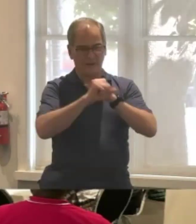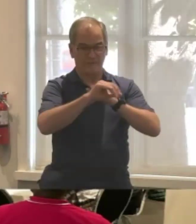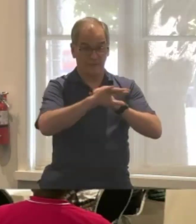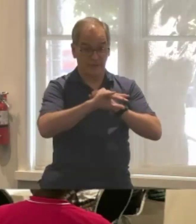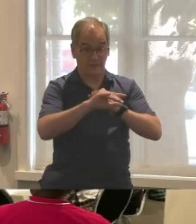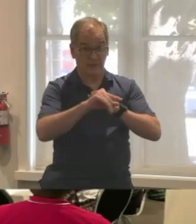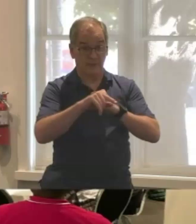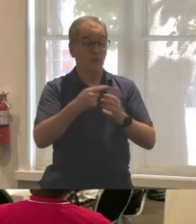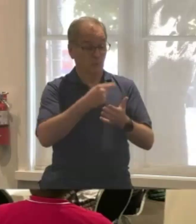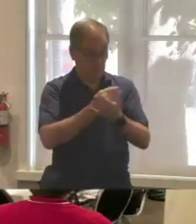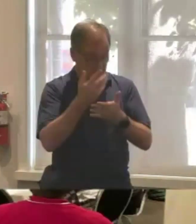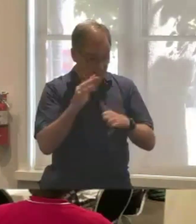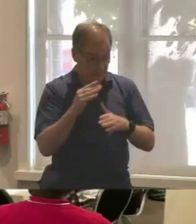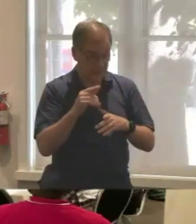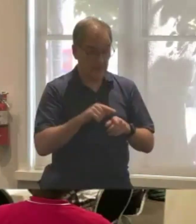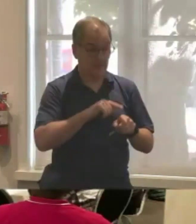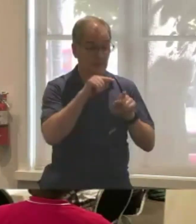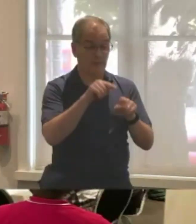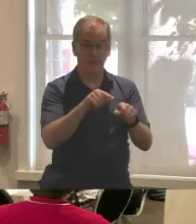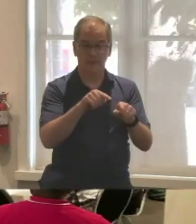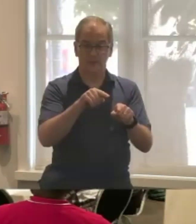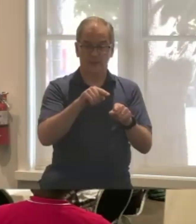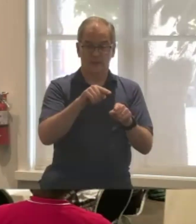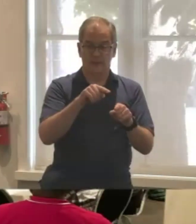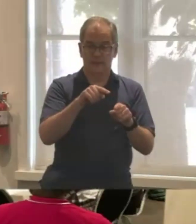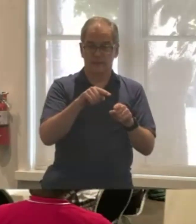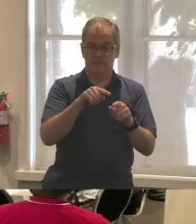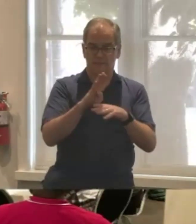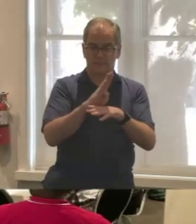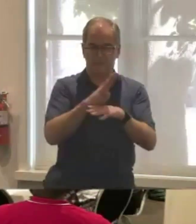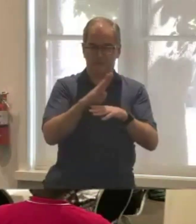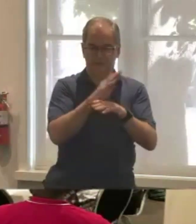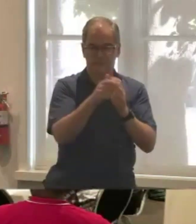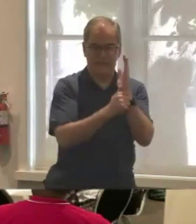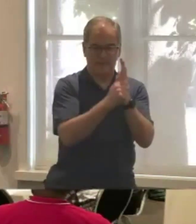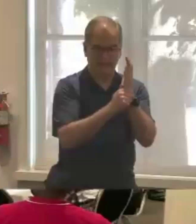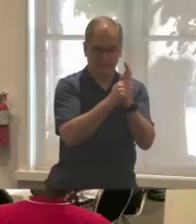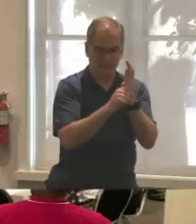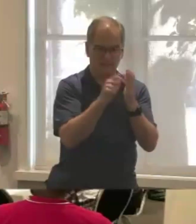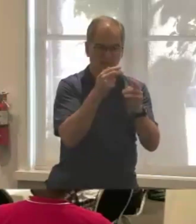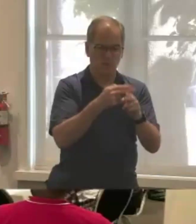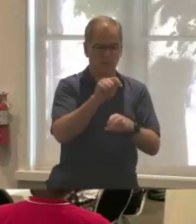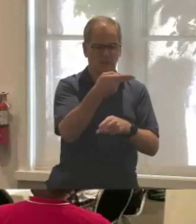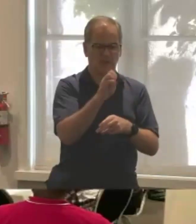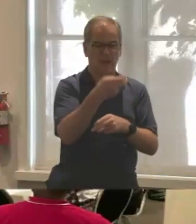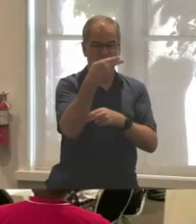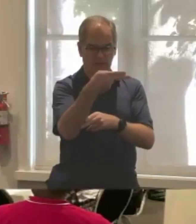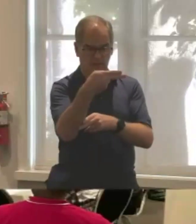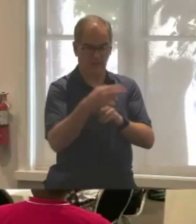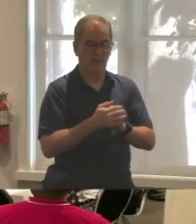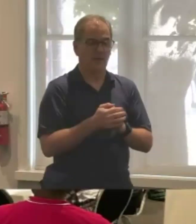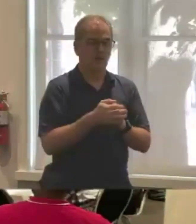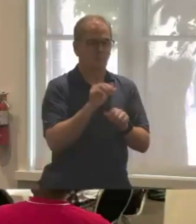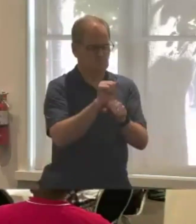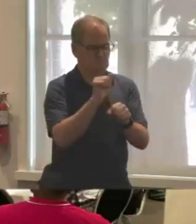business exchange magazine, The Edge, a leader's magazine. He was let go during the pandemic